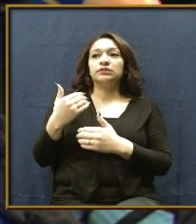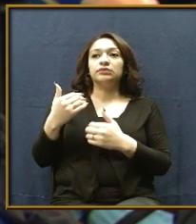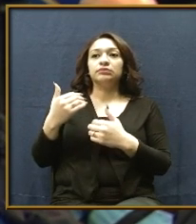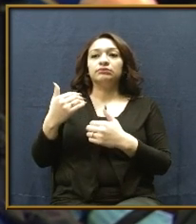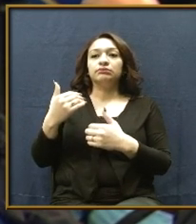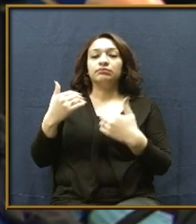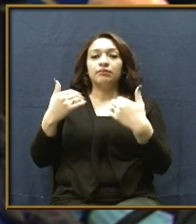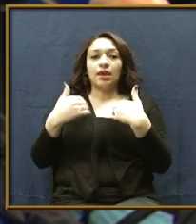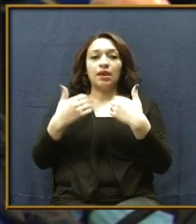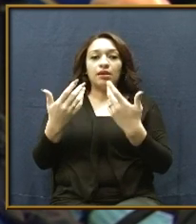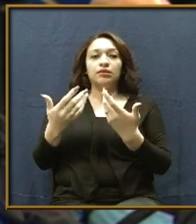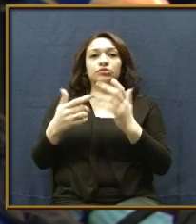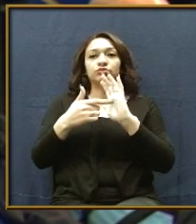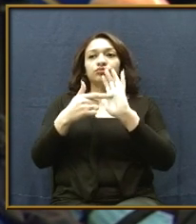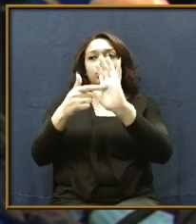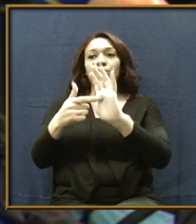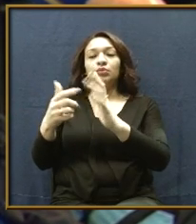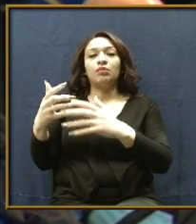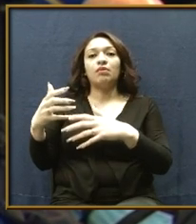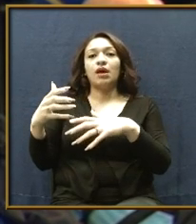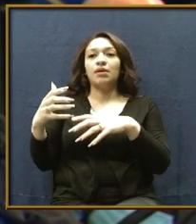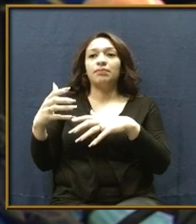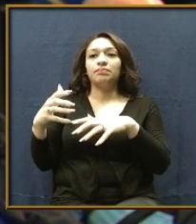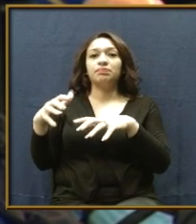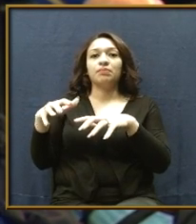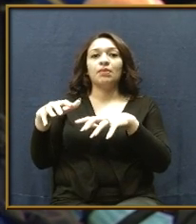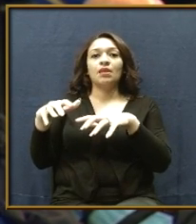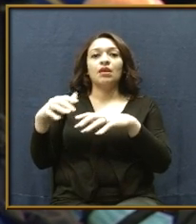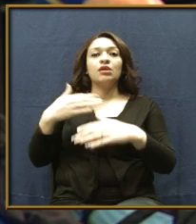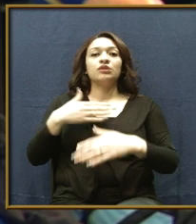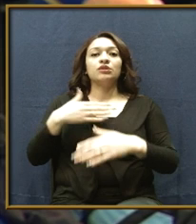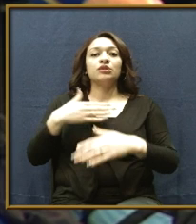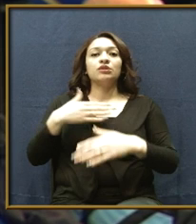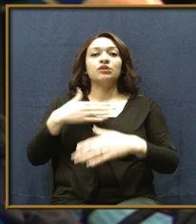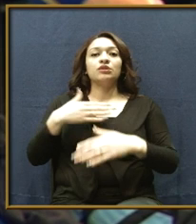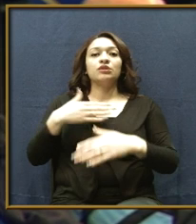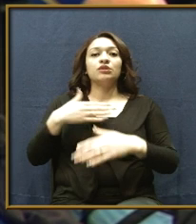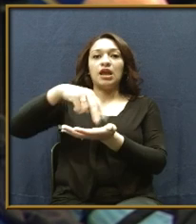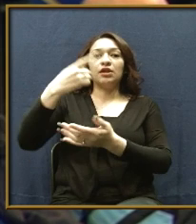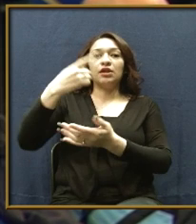call your particular category, I'd ask you to stand.